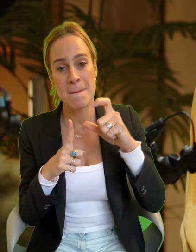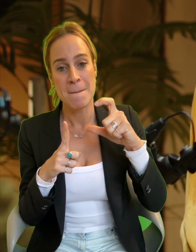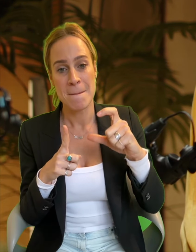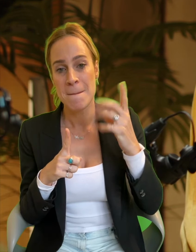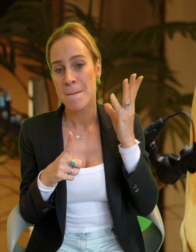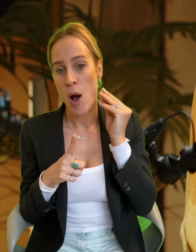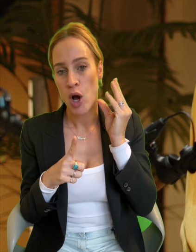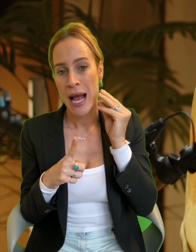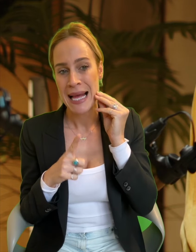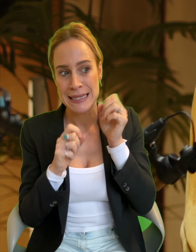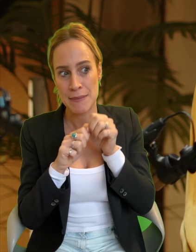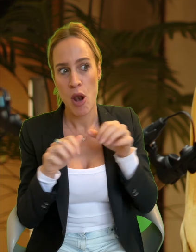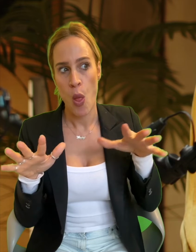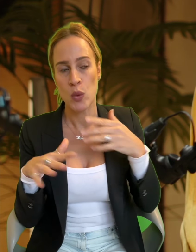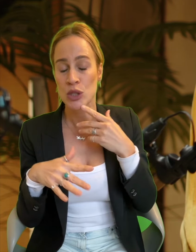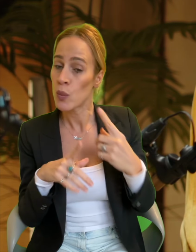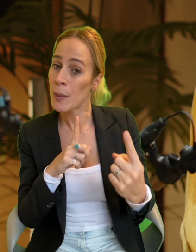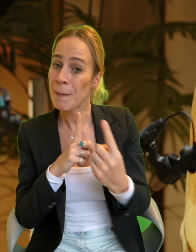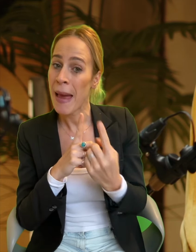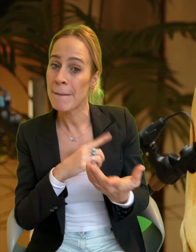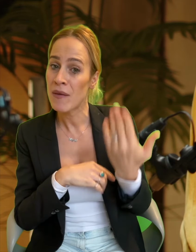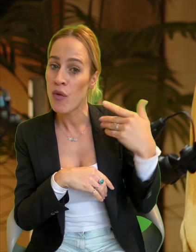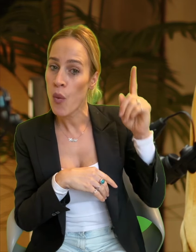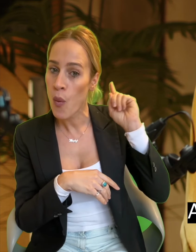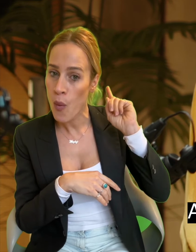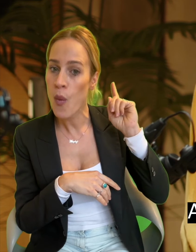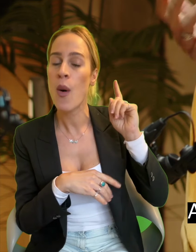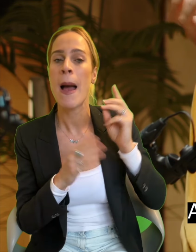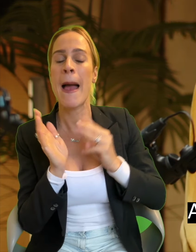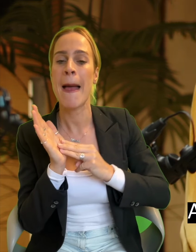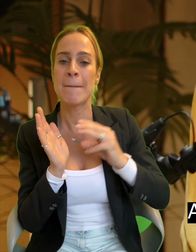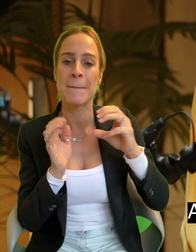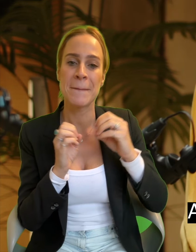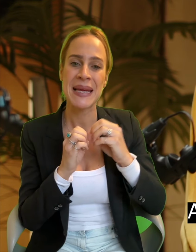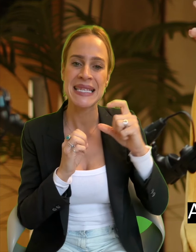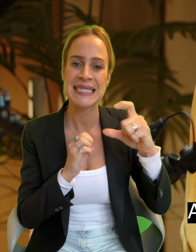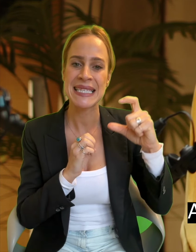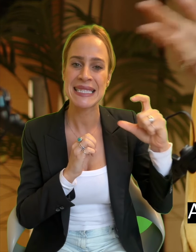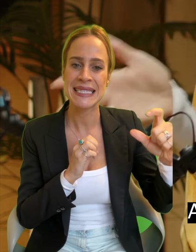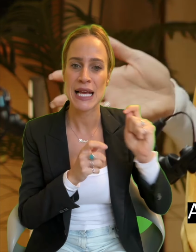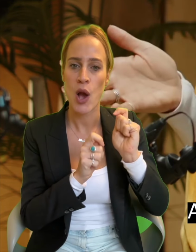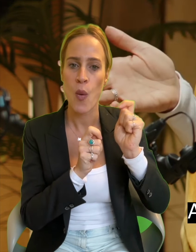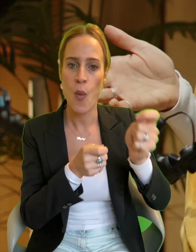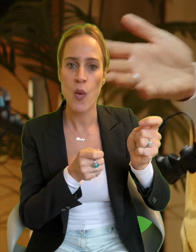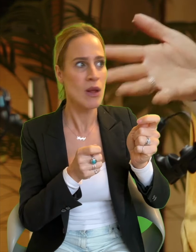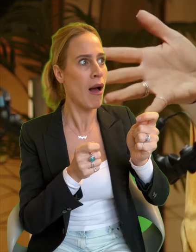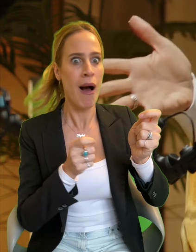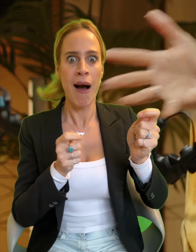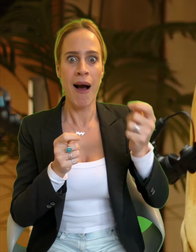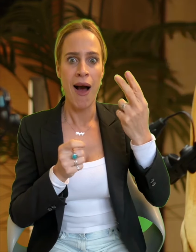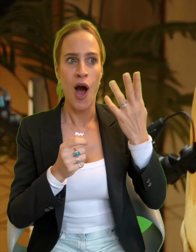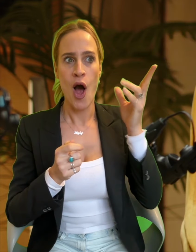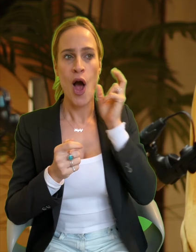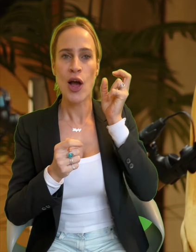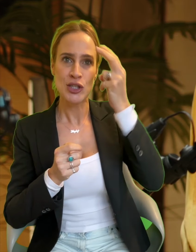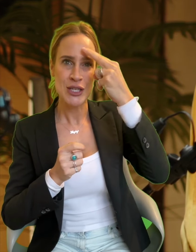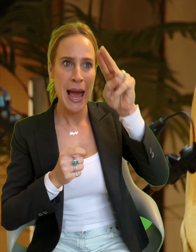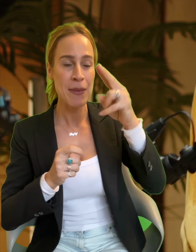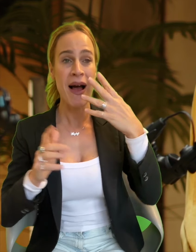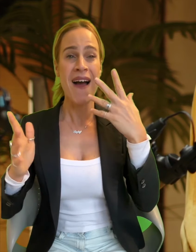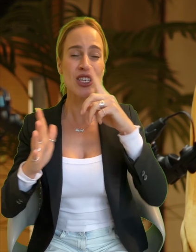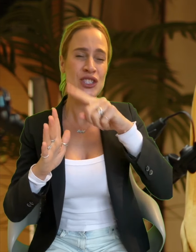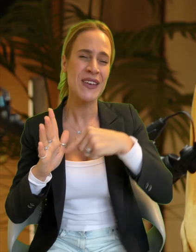We obviously met at the NBCC Awards. As soon as I heard your name, I was like, oh, Javeno's here, because